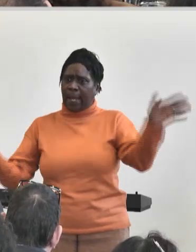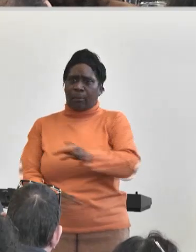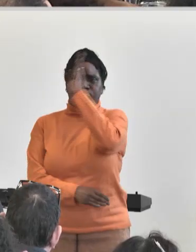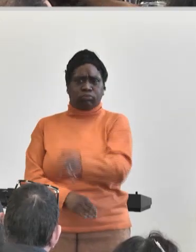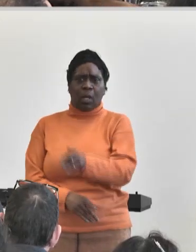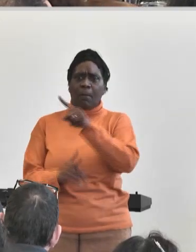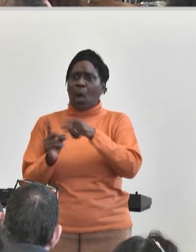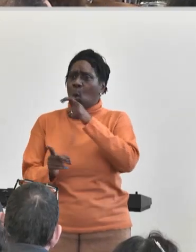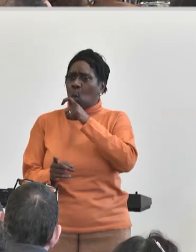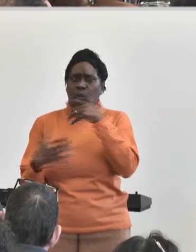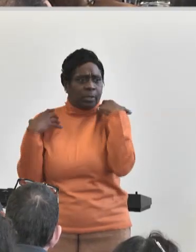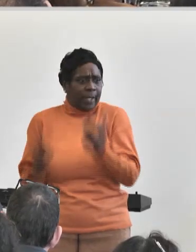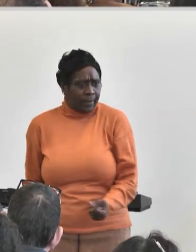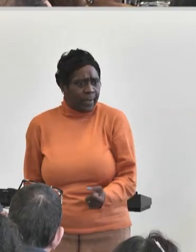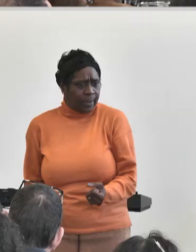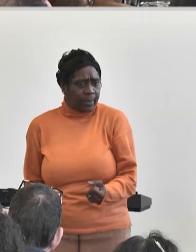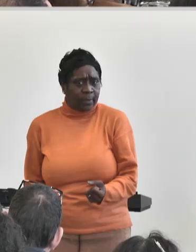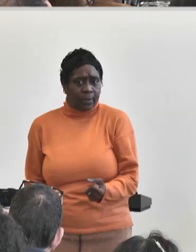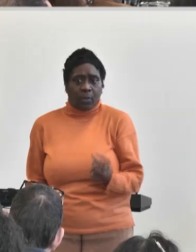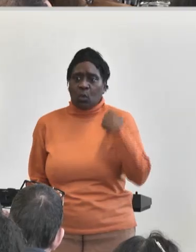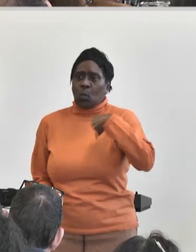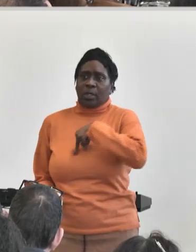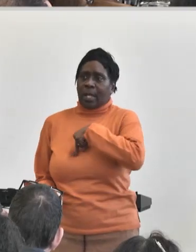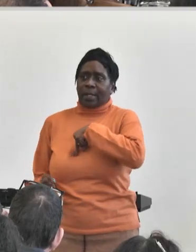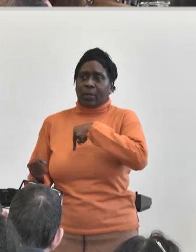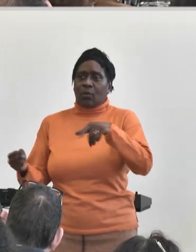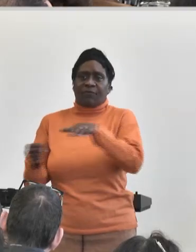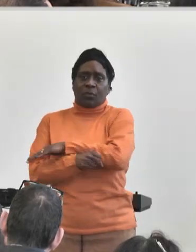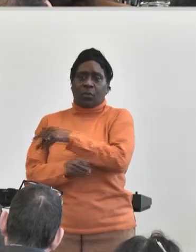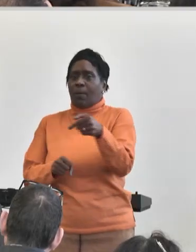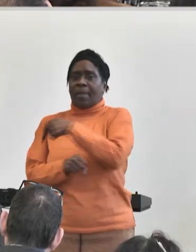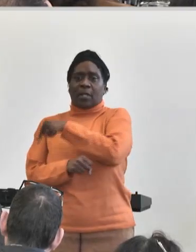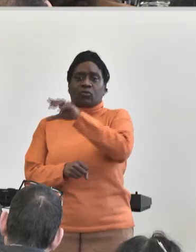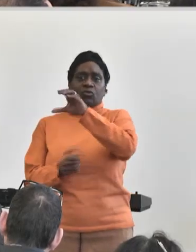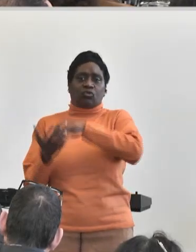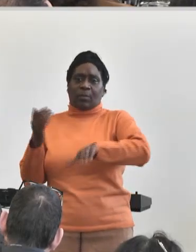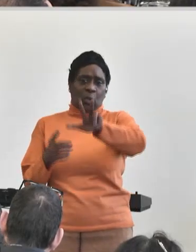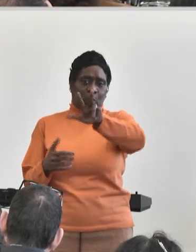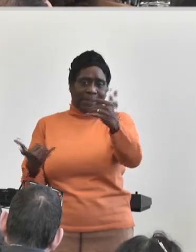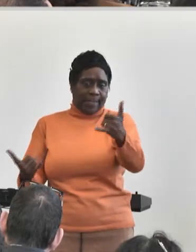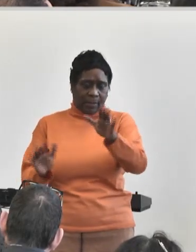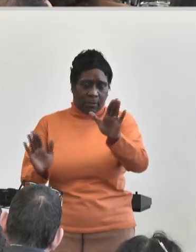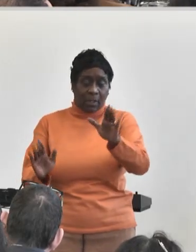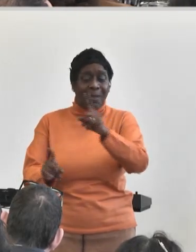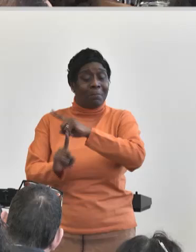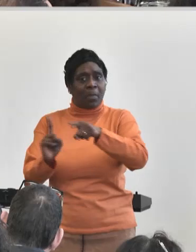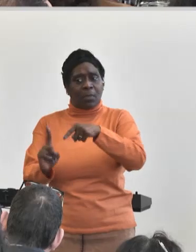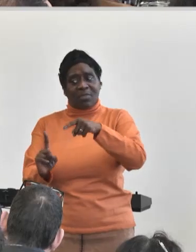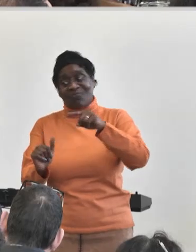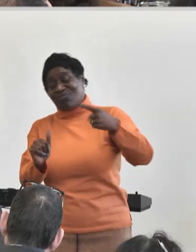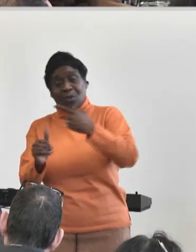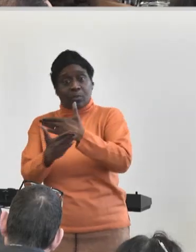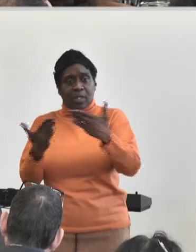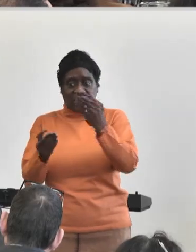muy derechos, muy honestos. We were not going to take the time to go back to chapter 3. No vamos a regresar al capítulo 3. But the very first thing